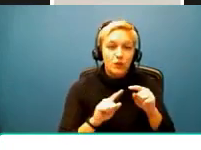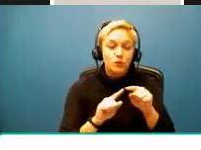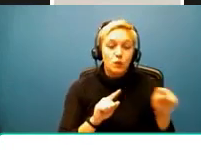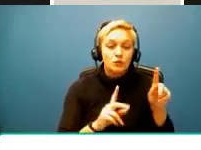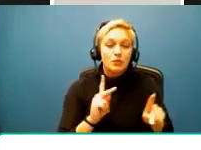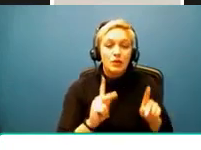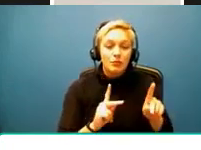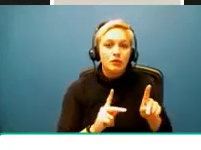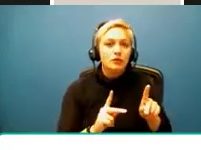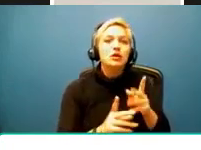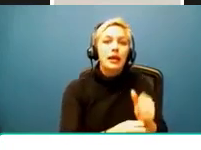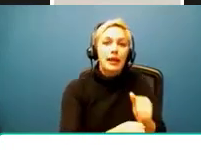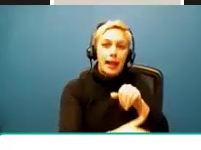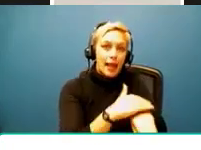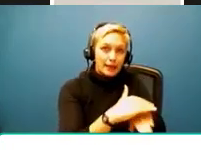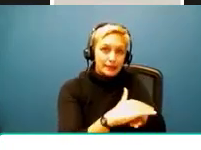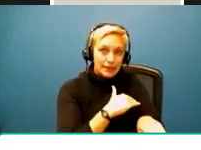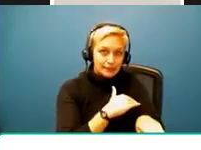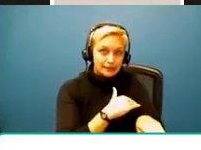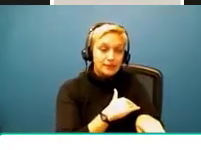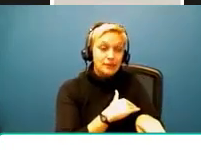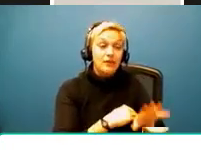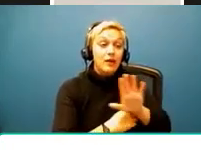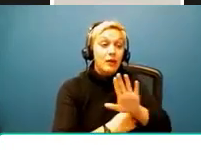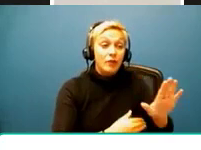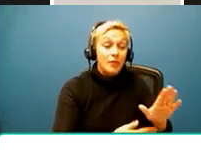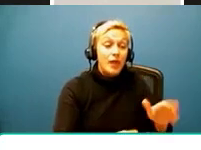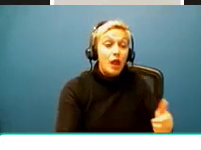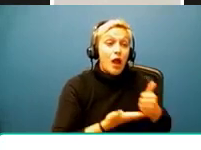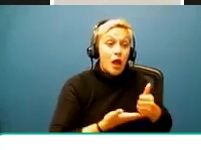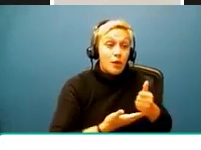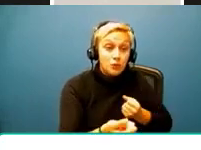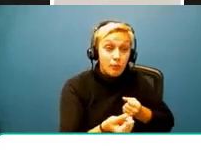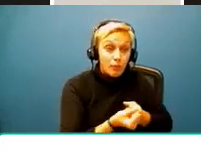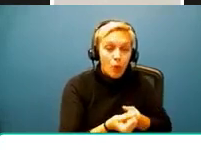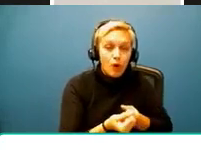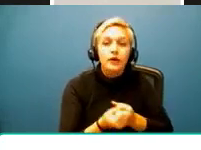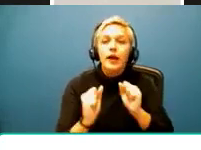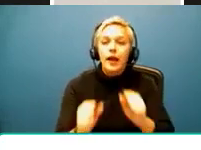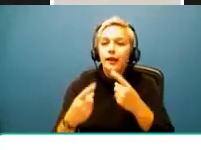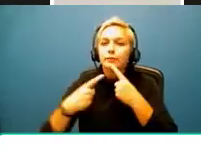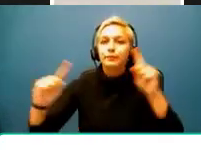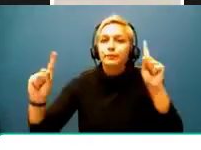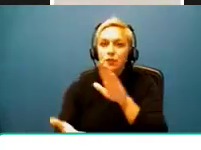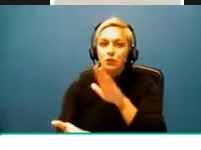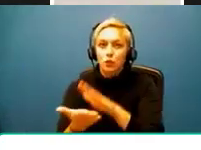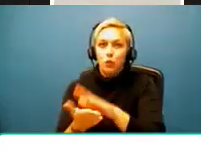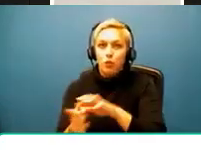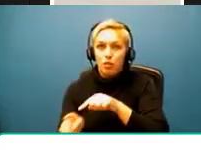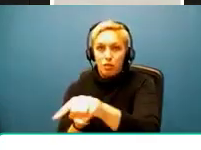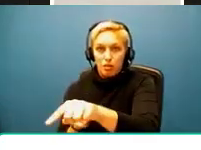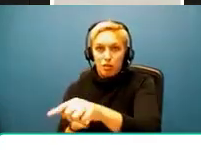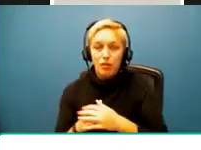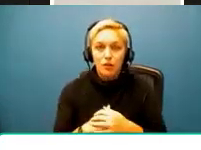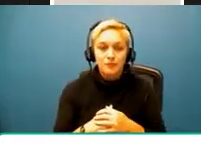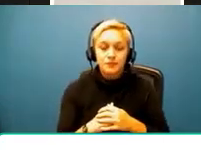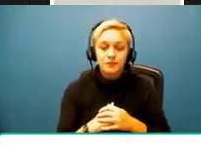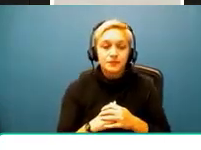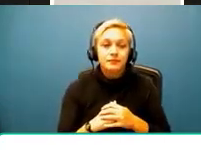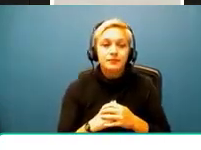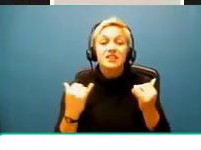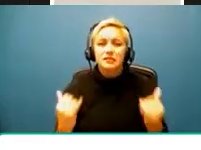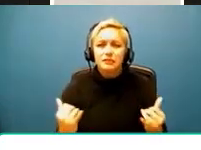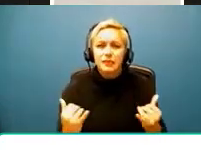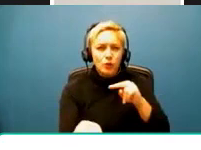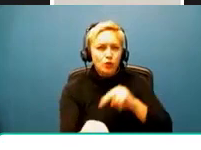can access their education. So when school nurses think about how would they provide nursing services